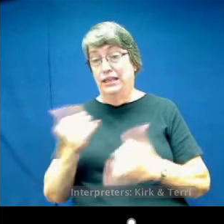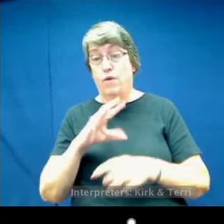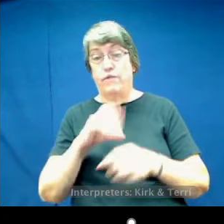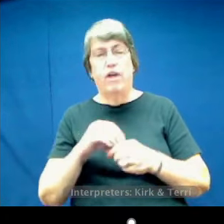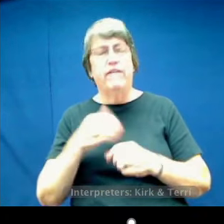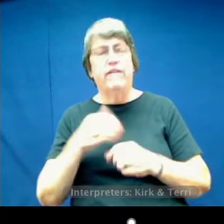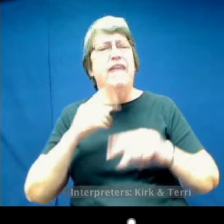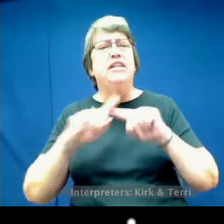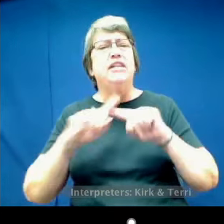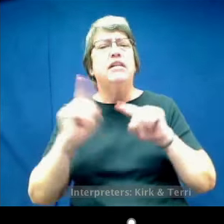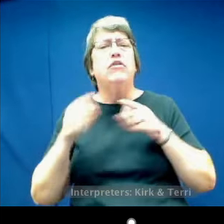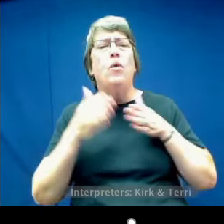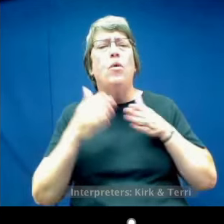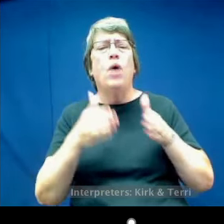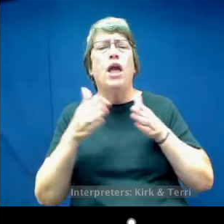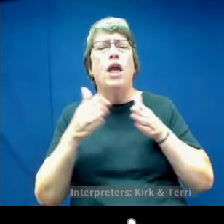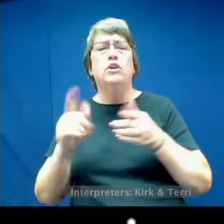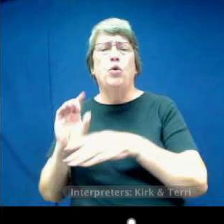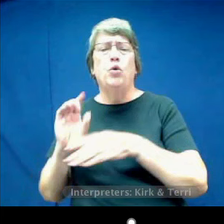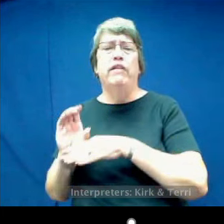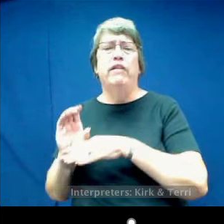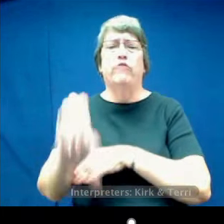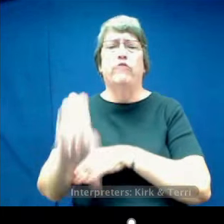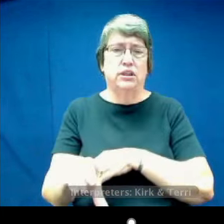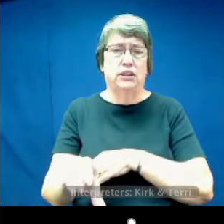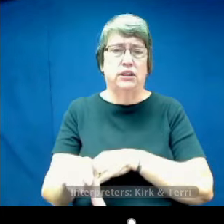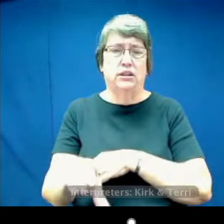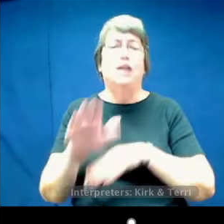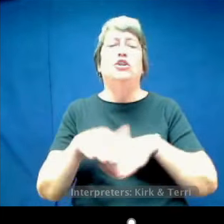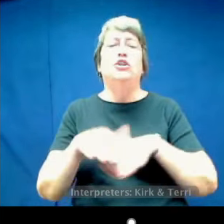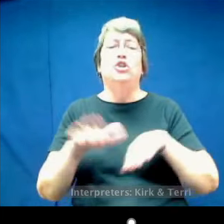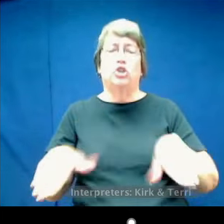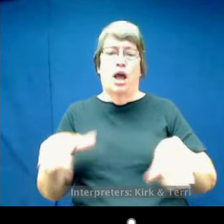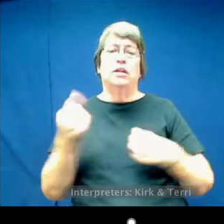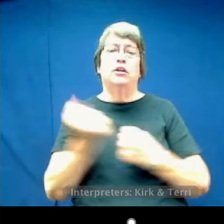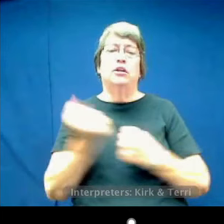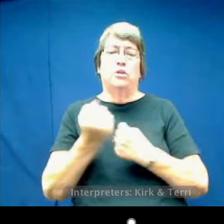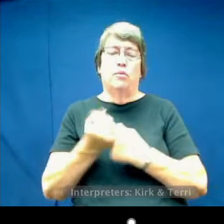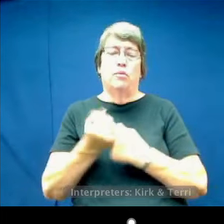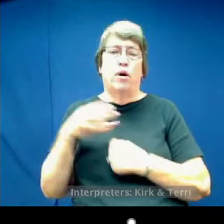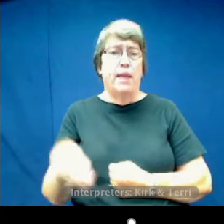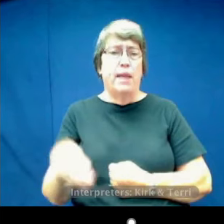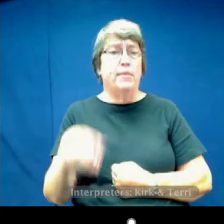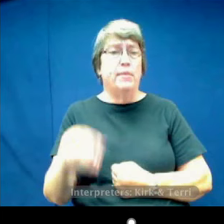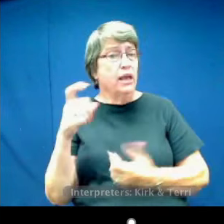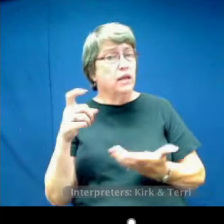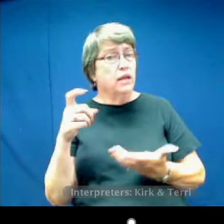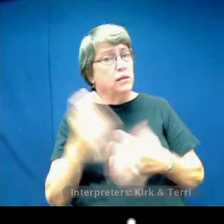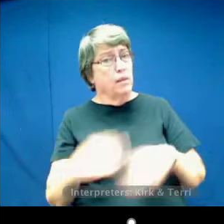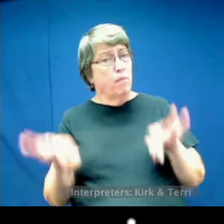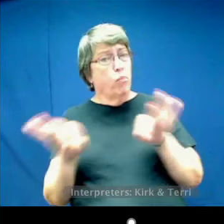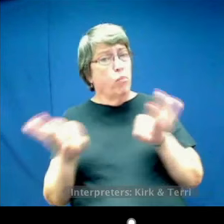enforcement mechanisms in order to ensure that child support is paid, because it has an interest in making sure that,